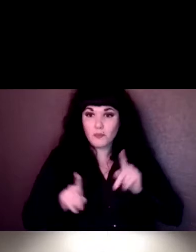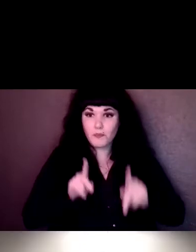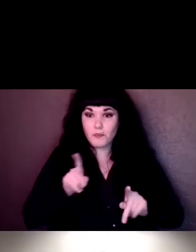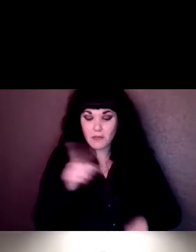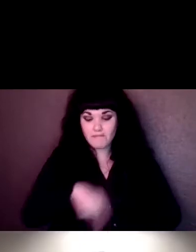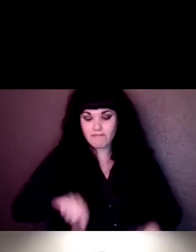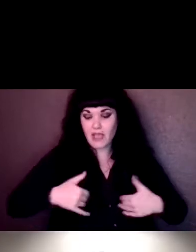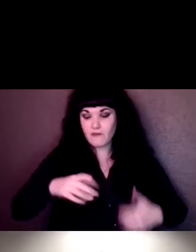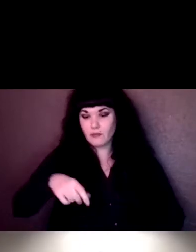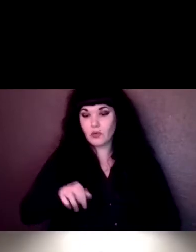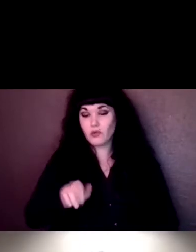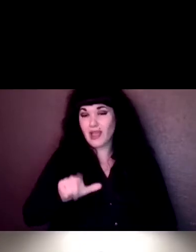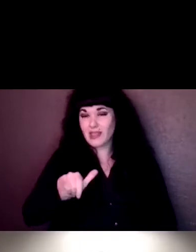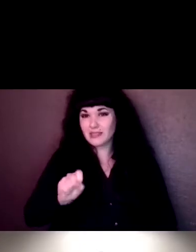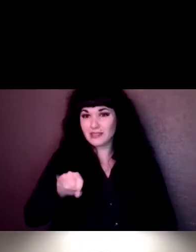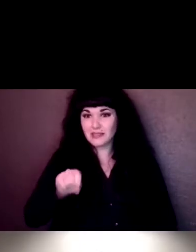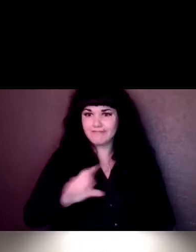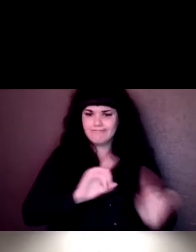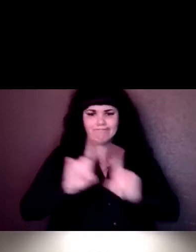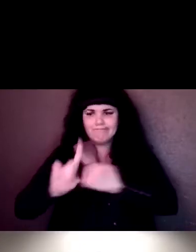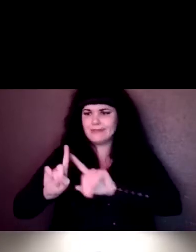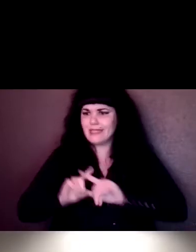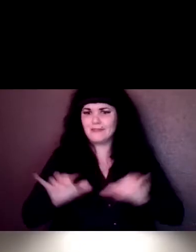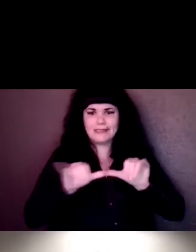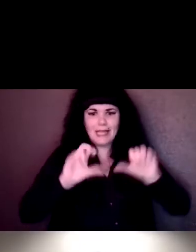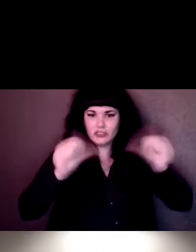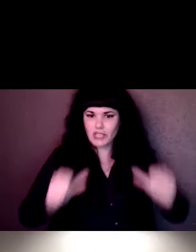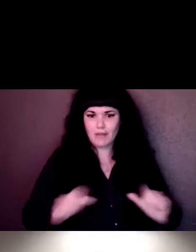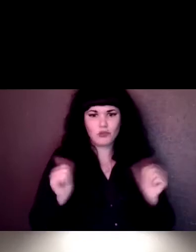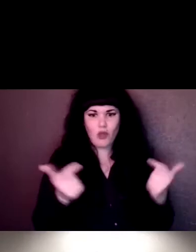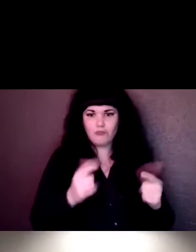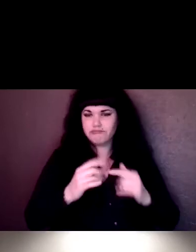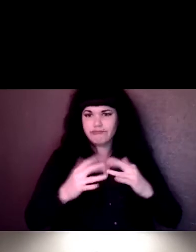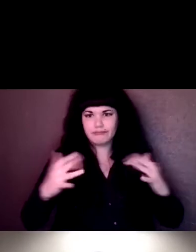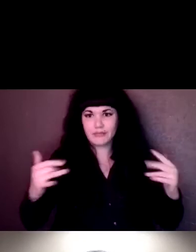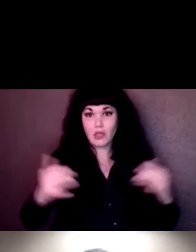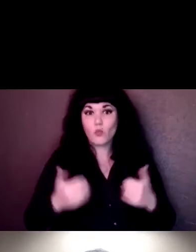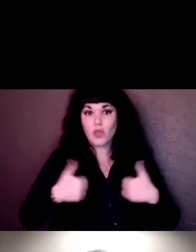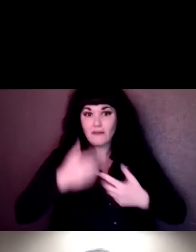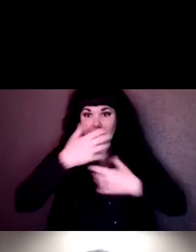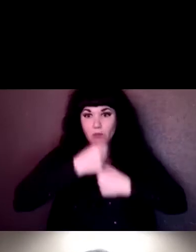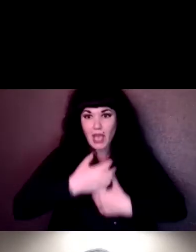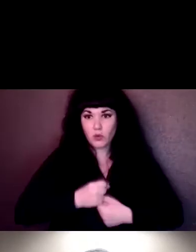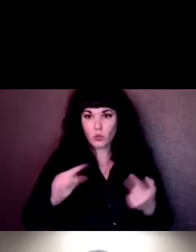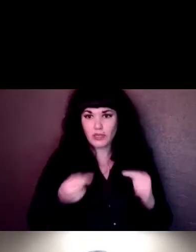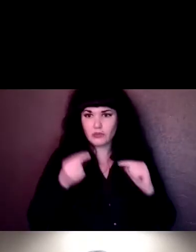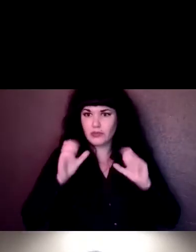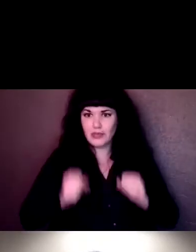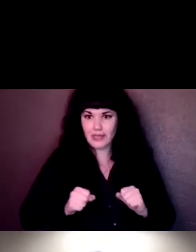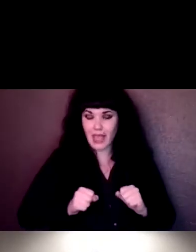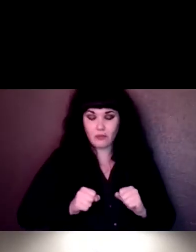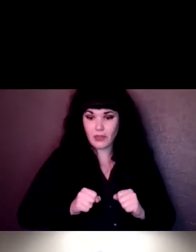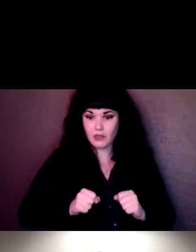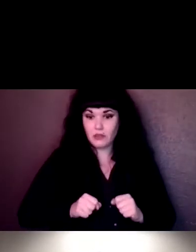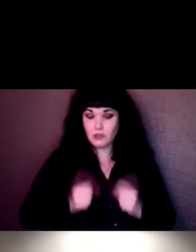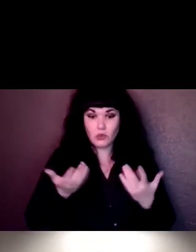and shapes. And we have spinal cord injury, which of course can be widespread. It can leave you completely